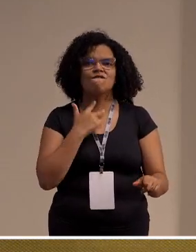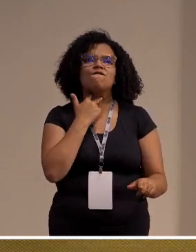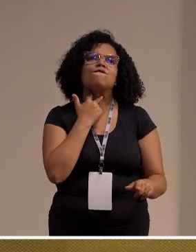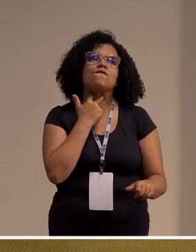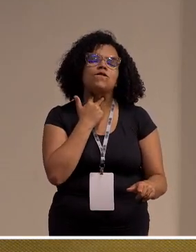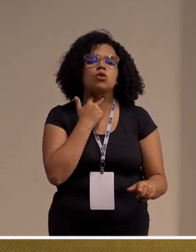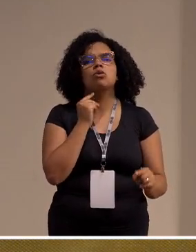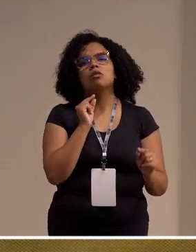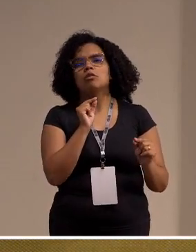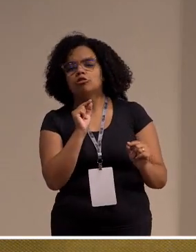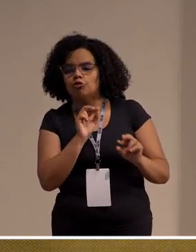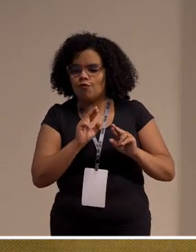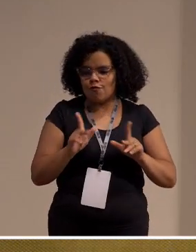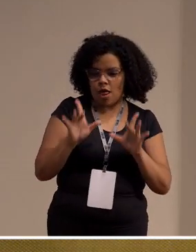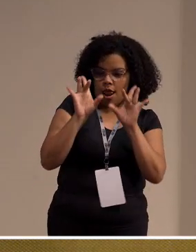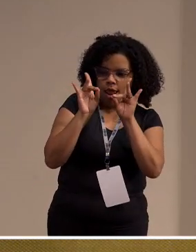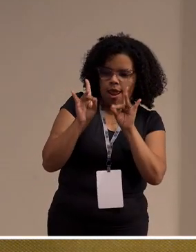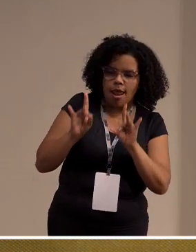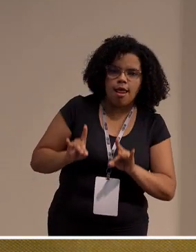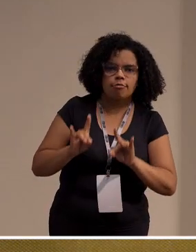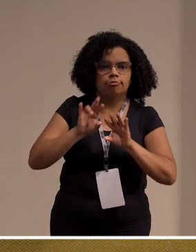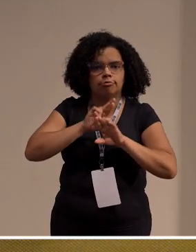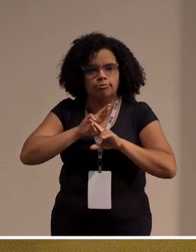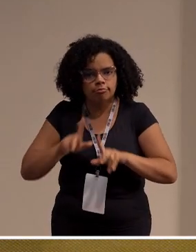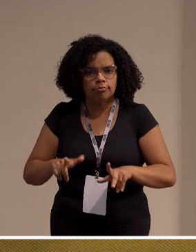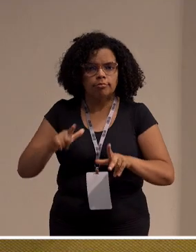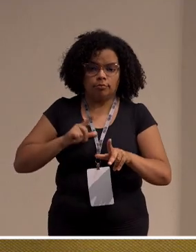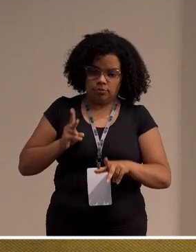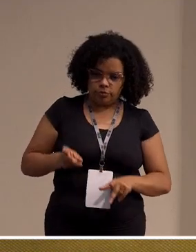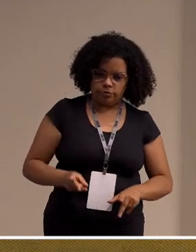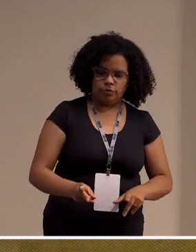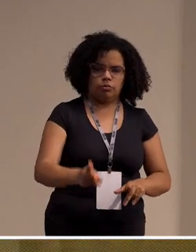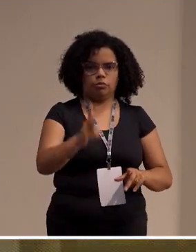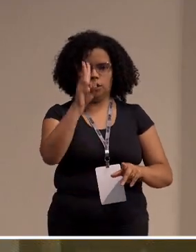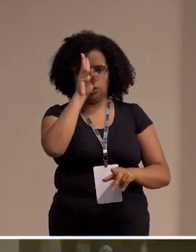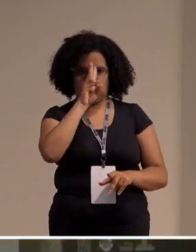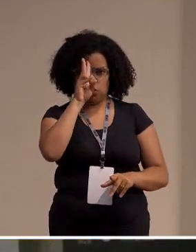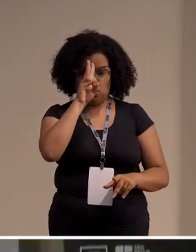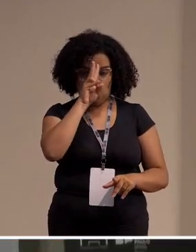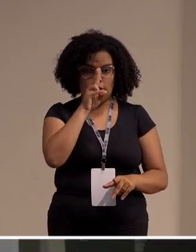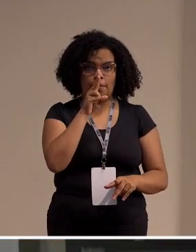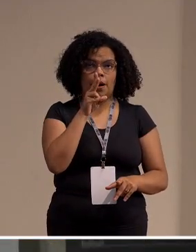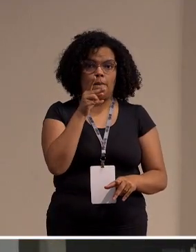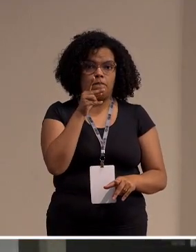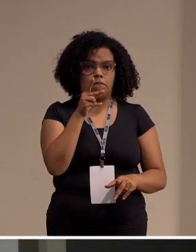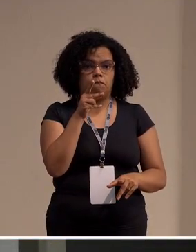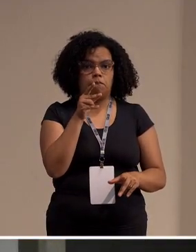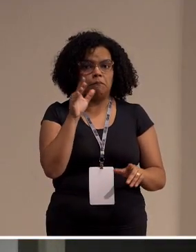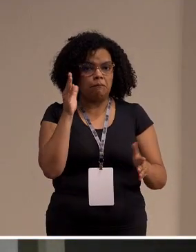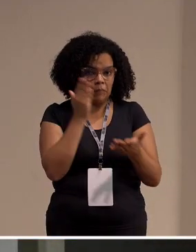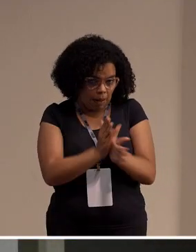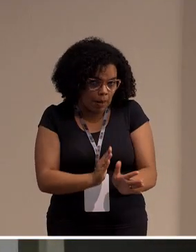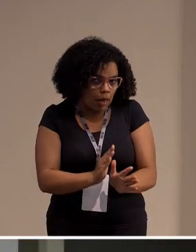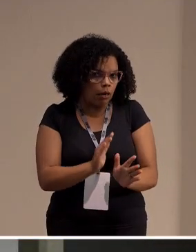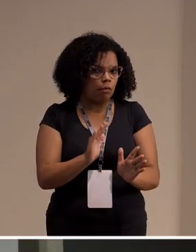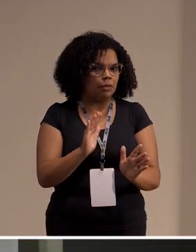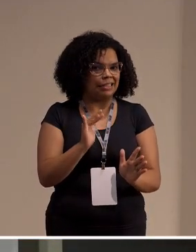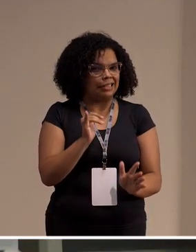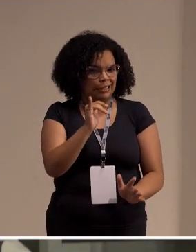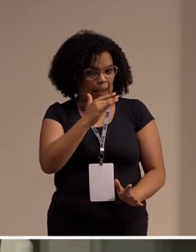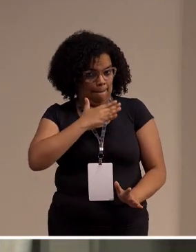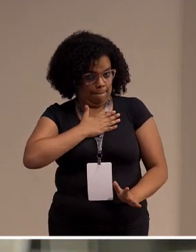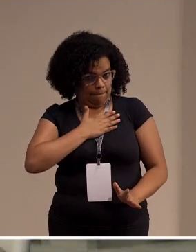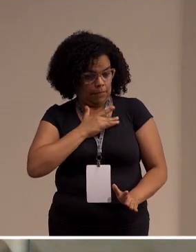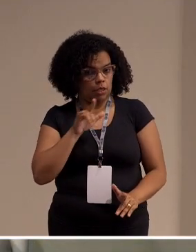its resolution. So, if it had been up to me, I wouldn't have used multiple narrators, but they insisted, and